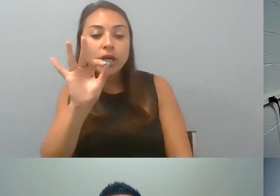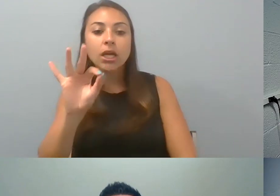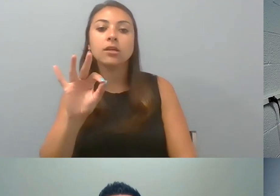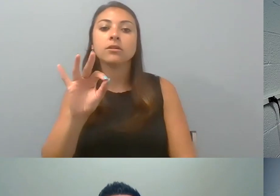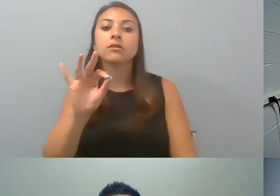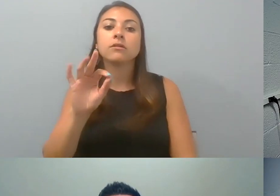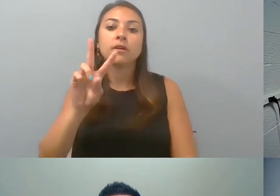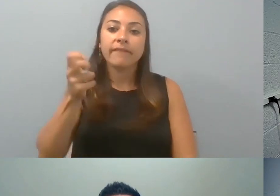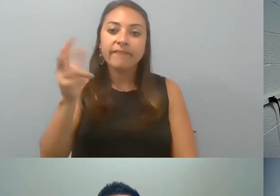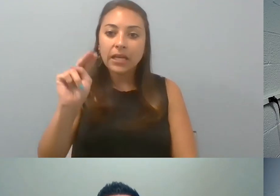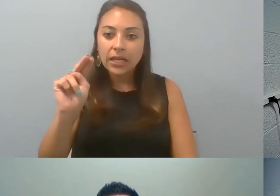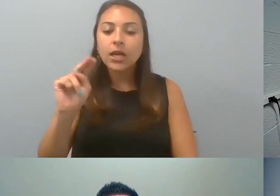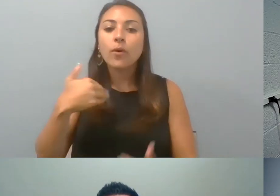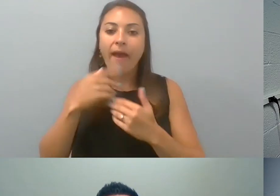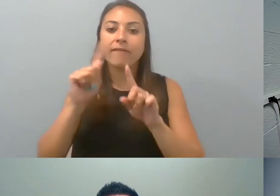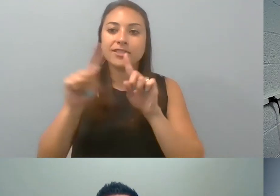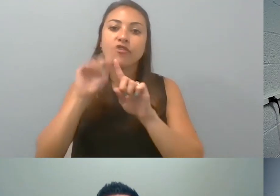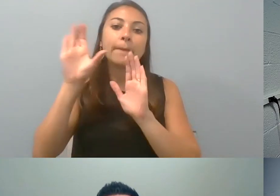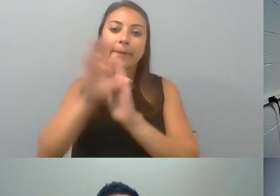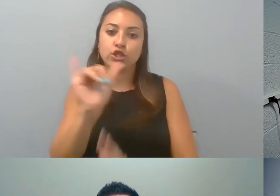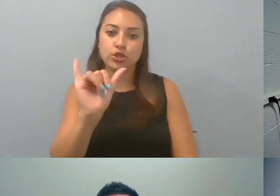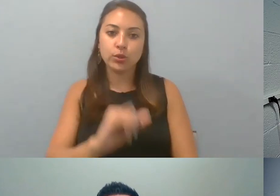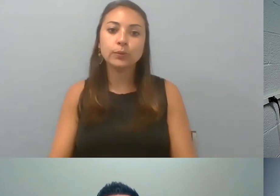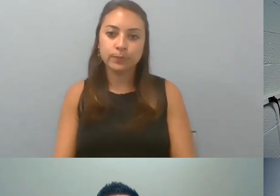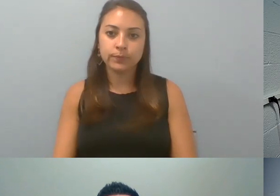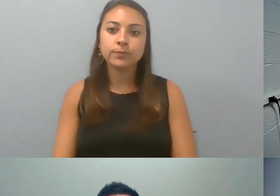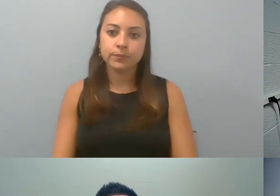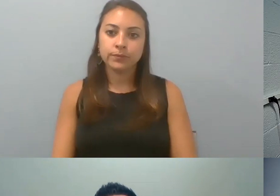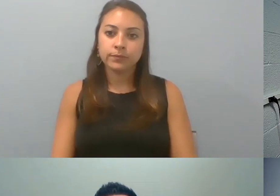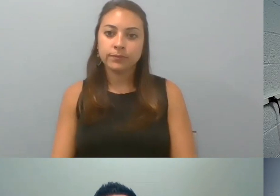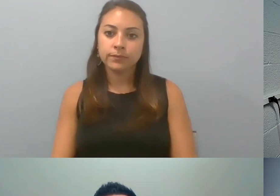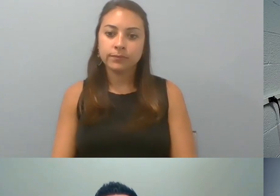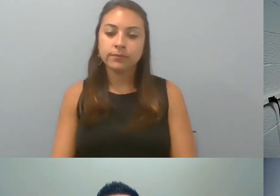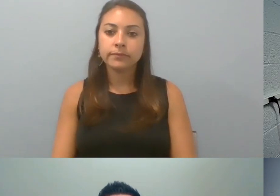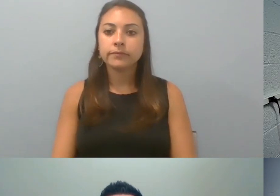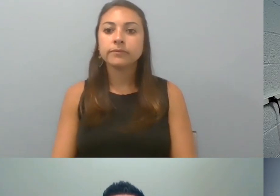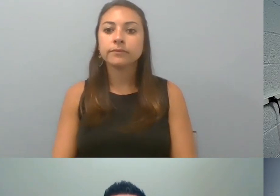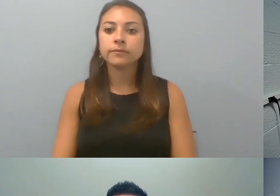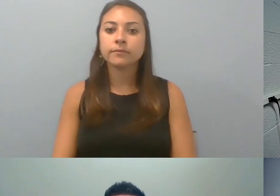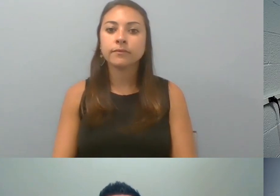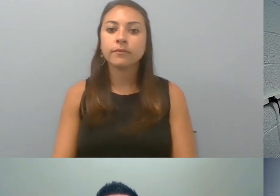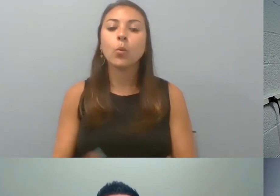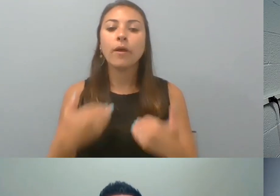have some other icons that we use around sustainability. So if something's local, if something